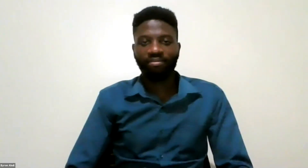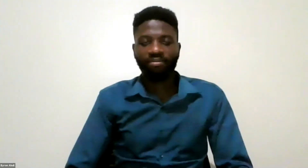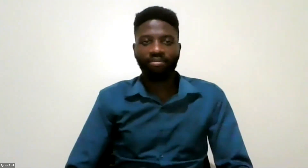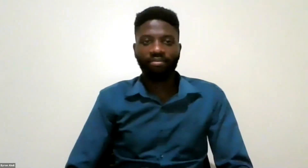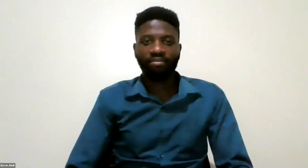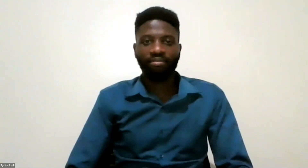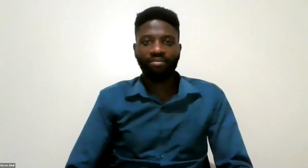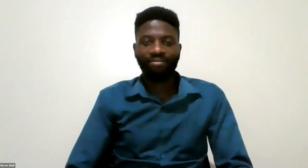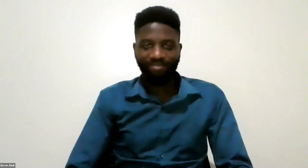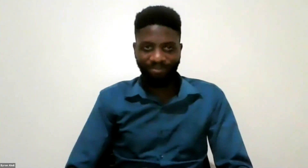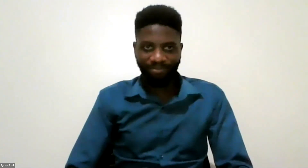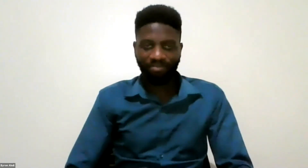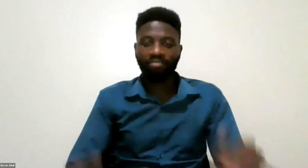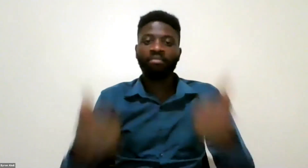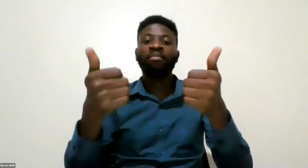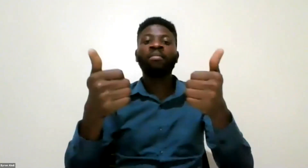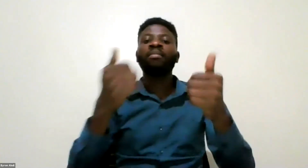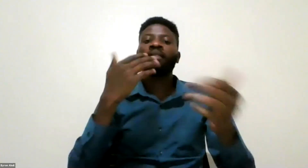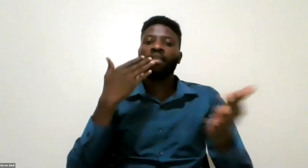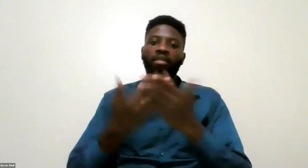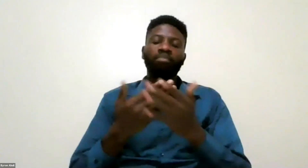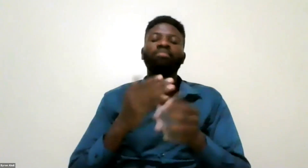Okay. Thank you for that. You can still